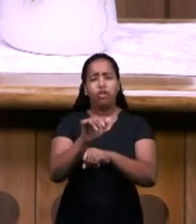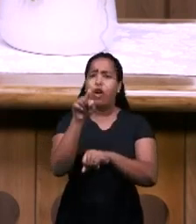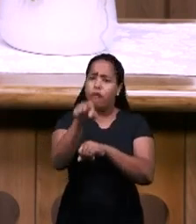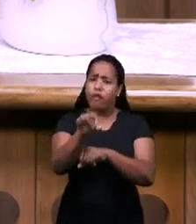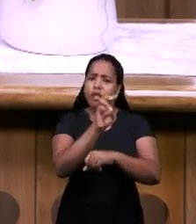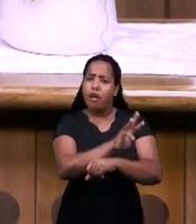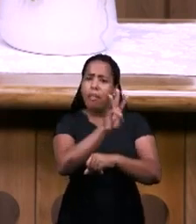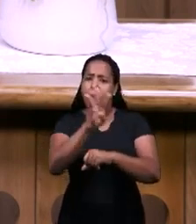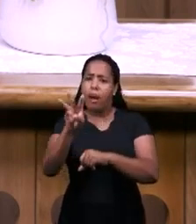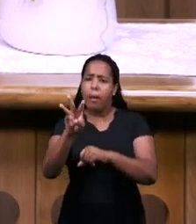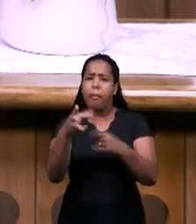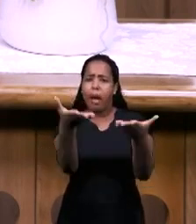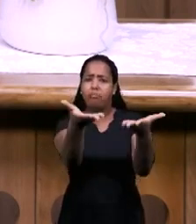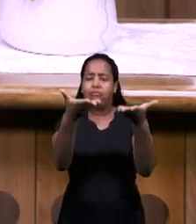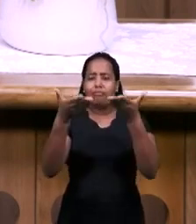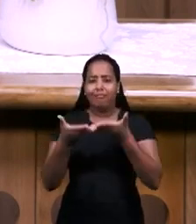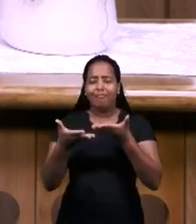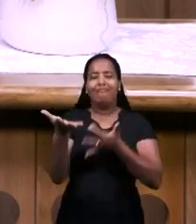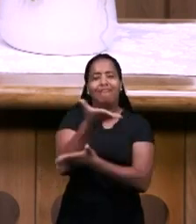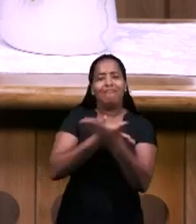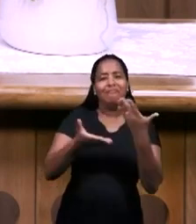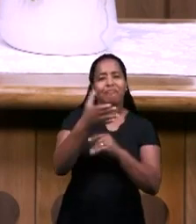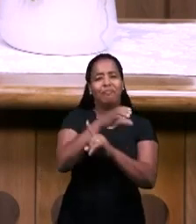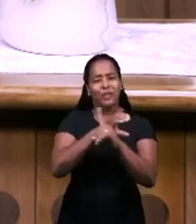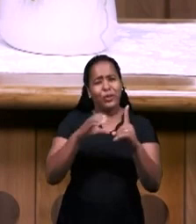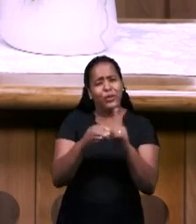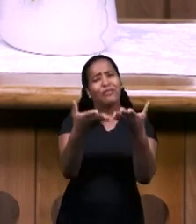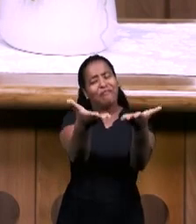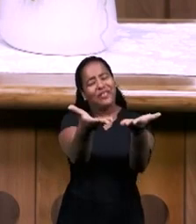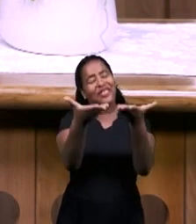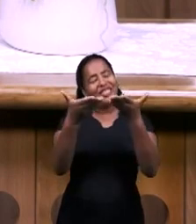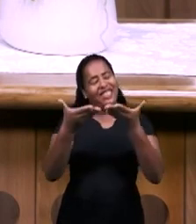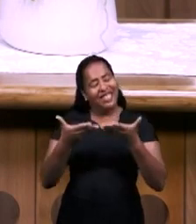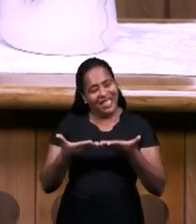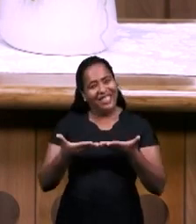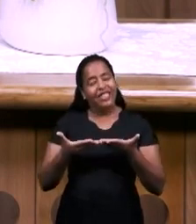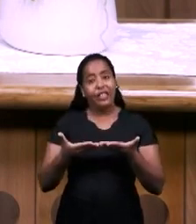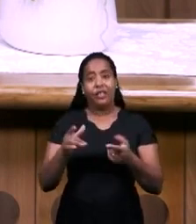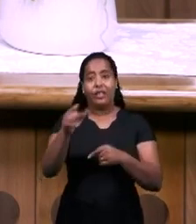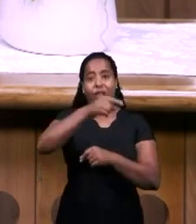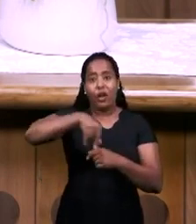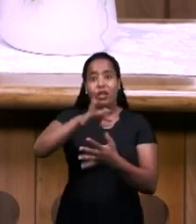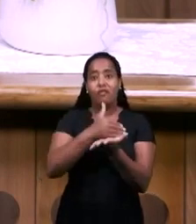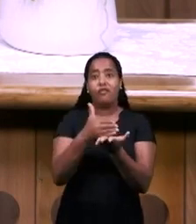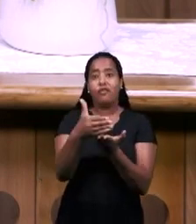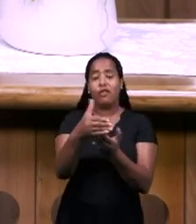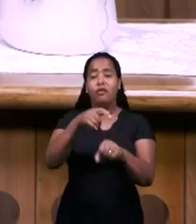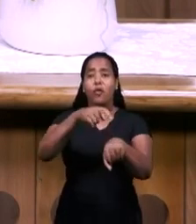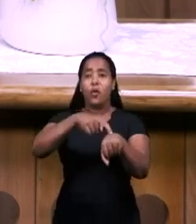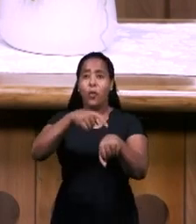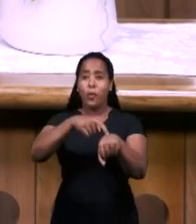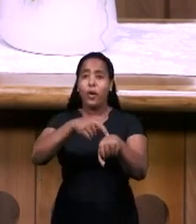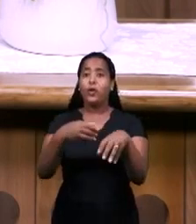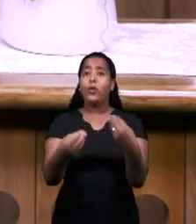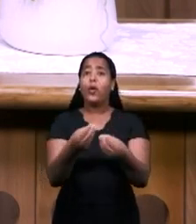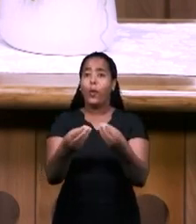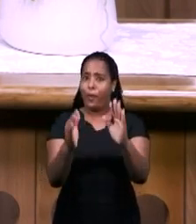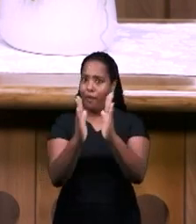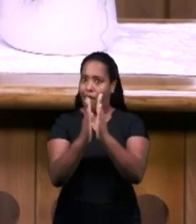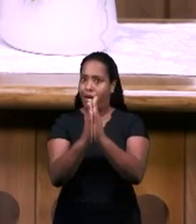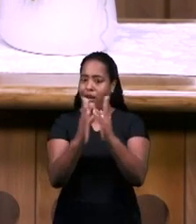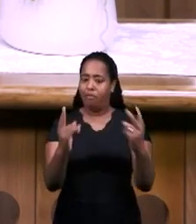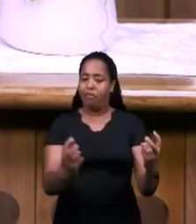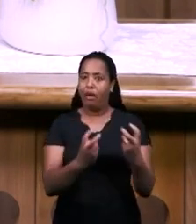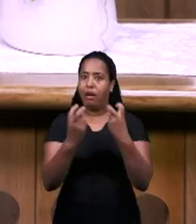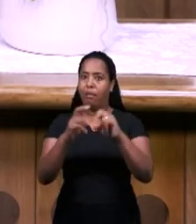an invitation to participate in this service. You're welcome here in our midst, and we will begin this moment with a prayer. We'll be pleading